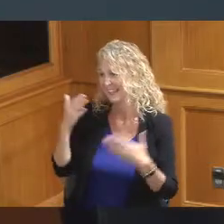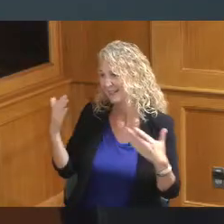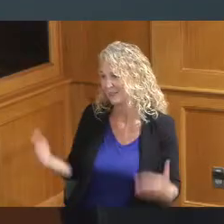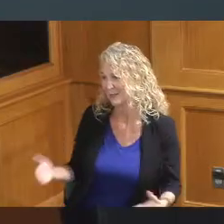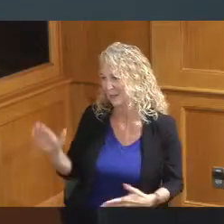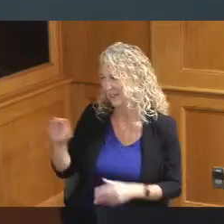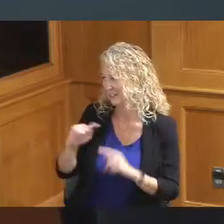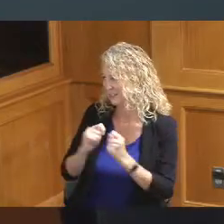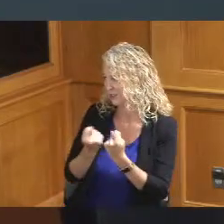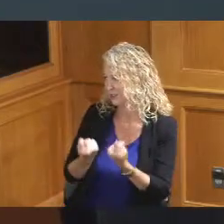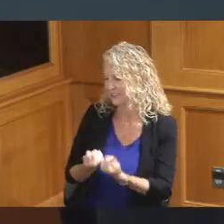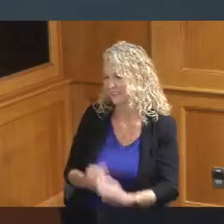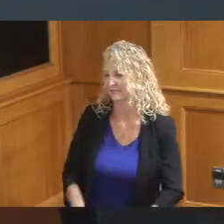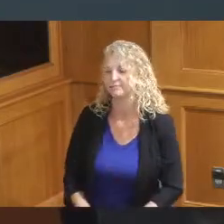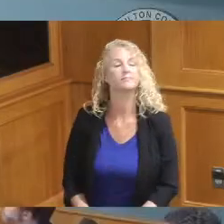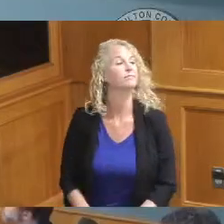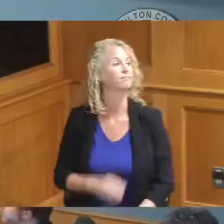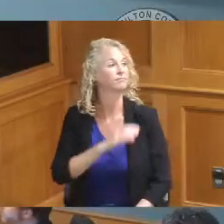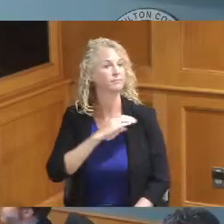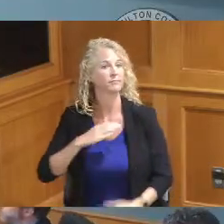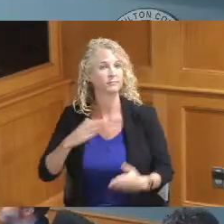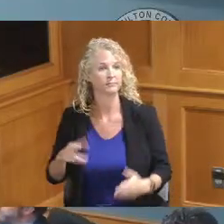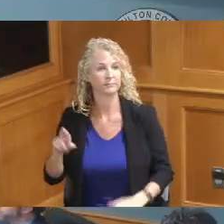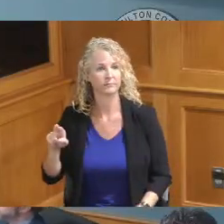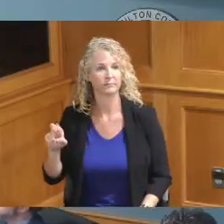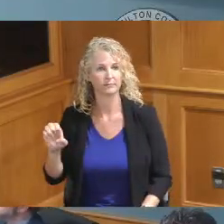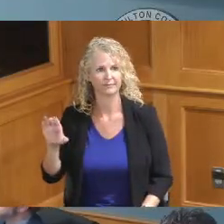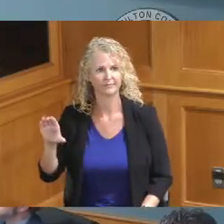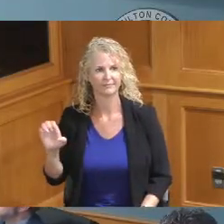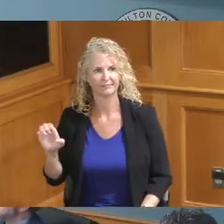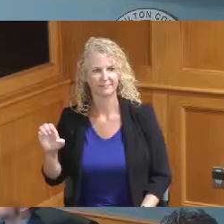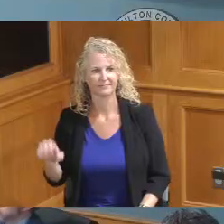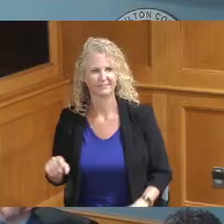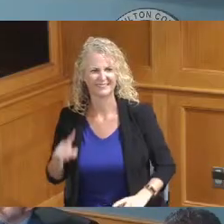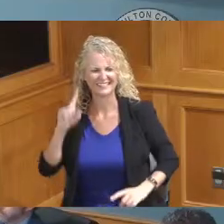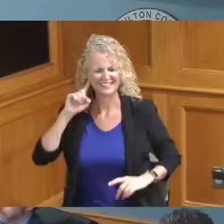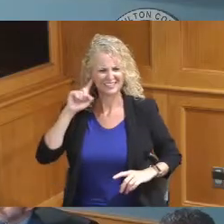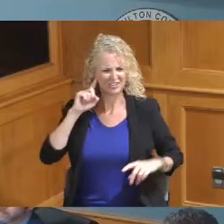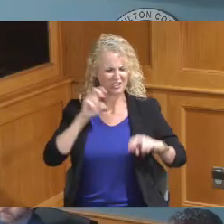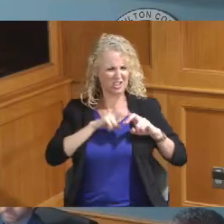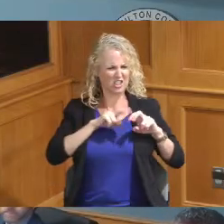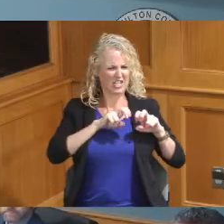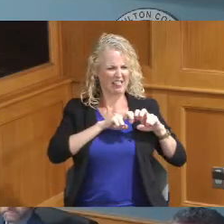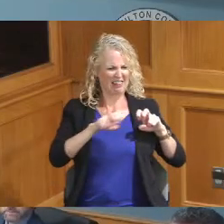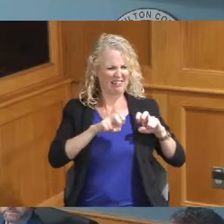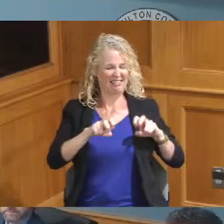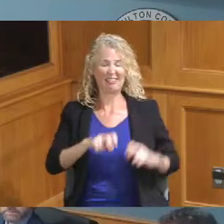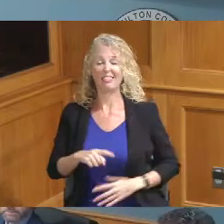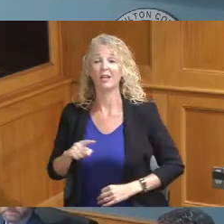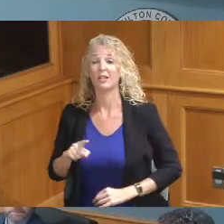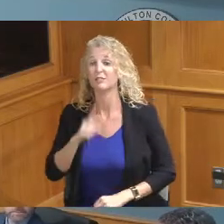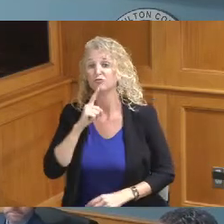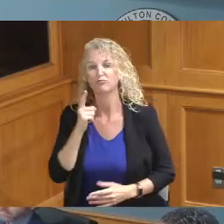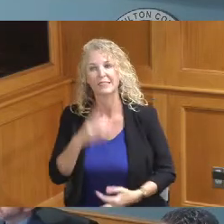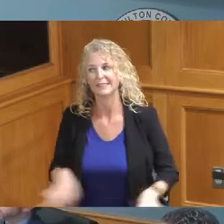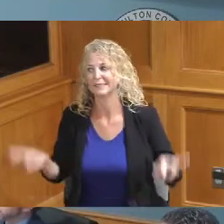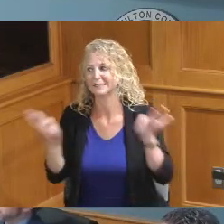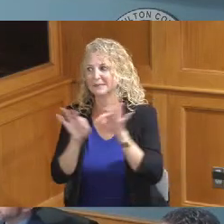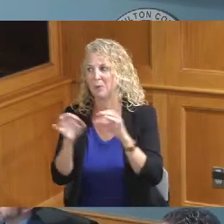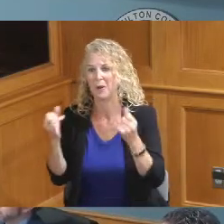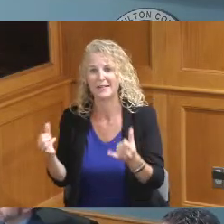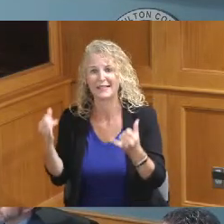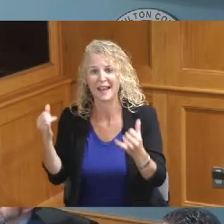staff. Thank you. Commissioner Reese. Yeah, I just want to say congratulations. It's even more important now